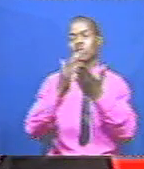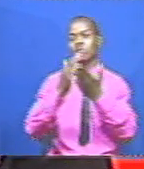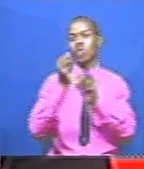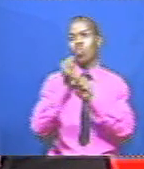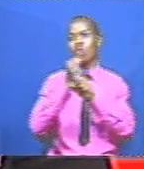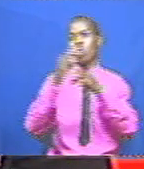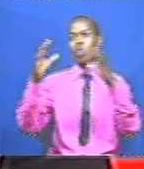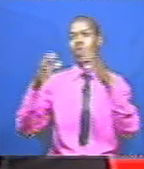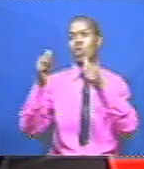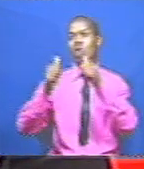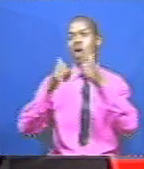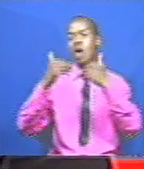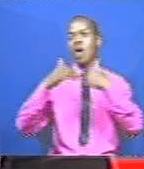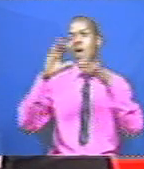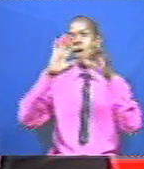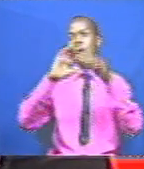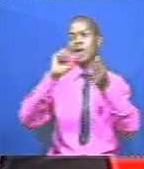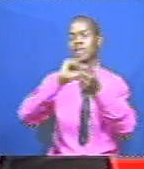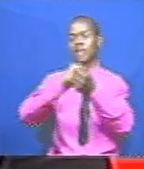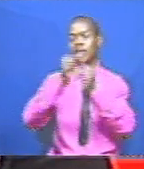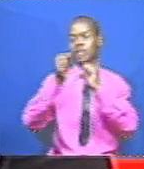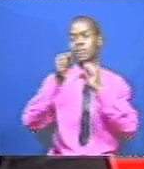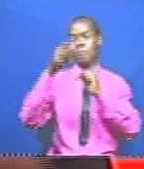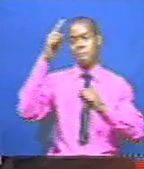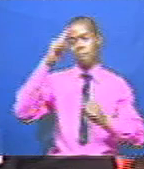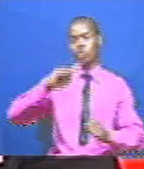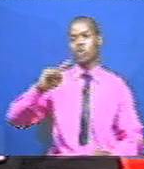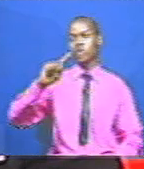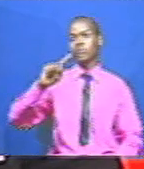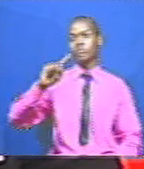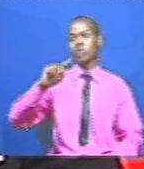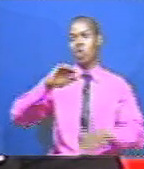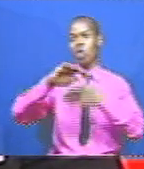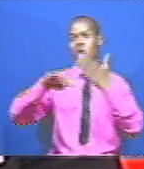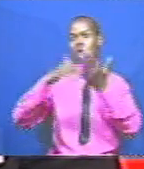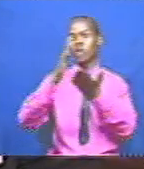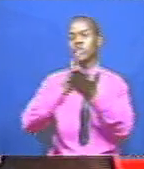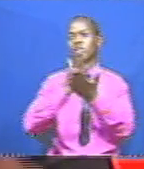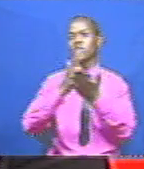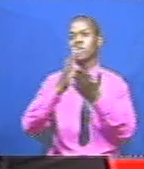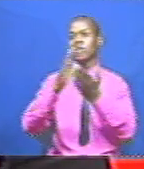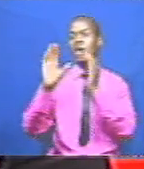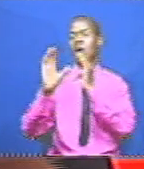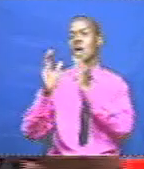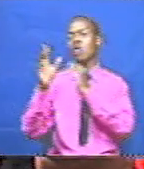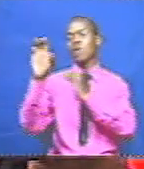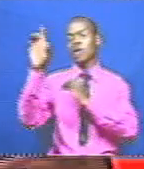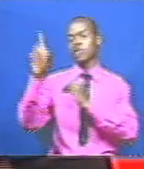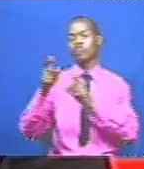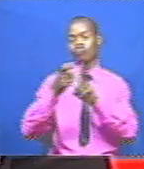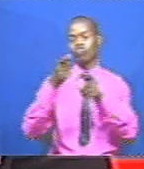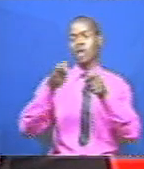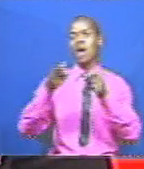are platforms of engagement, of exchange, of harmonizing policies. All these are chaired by the county executives from these